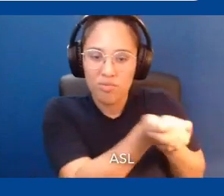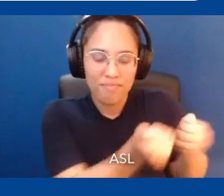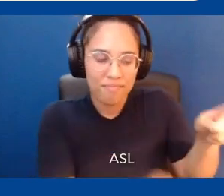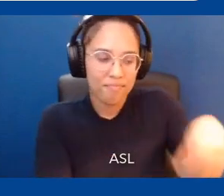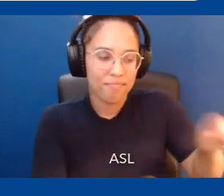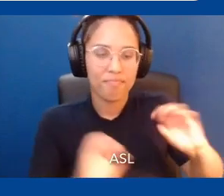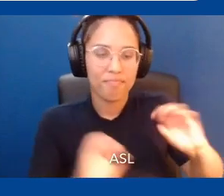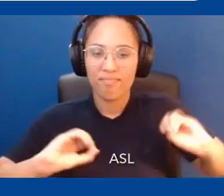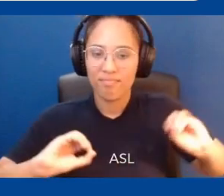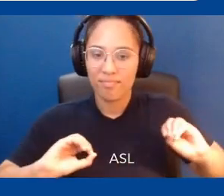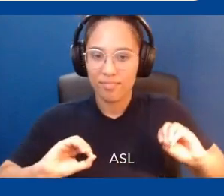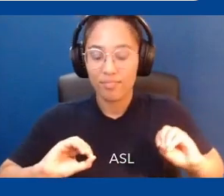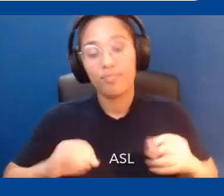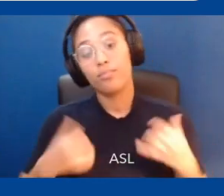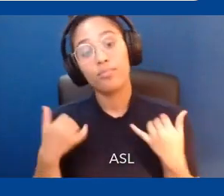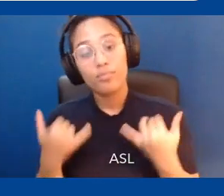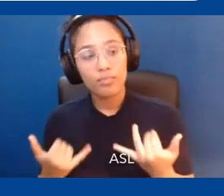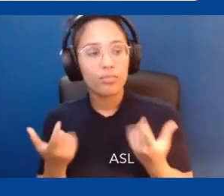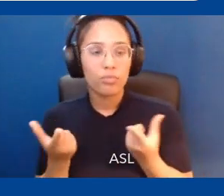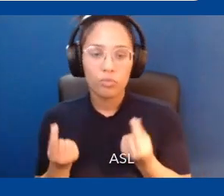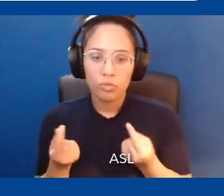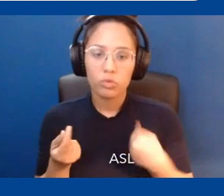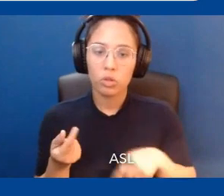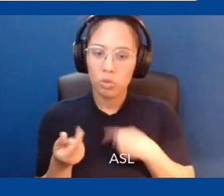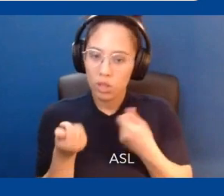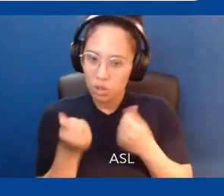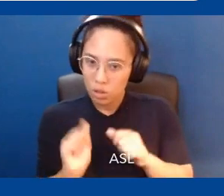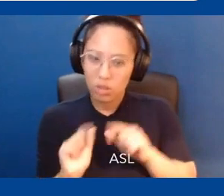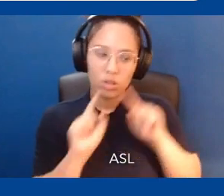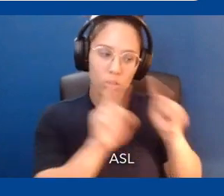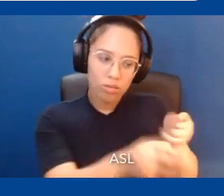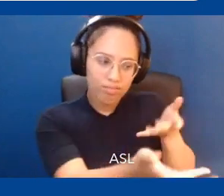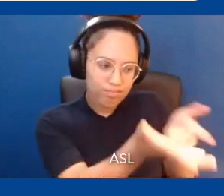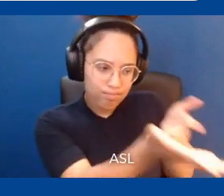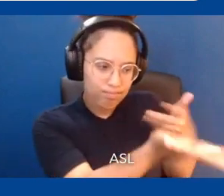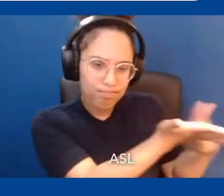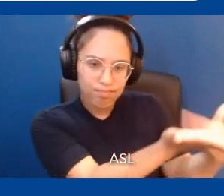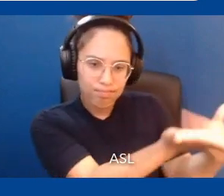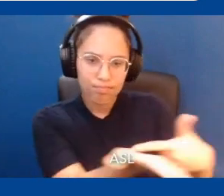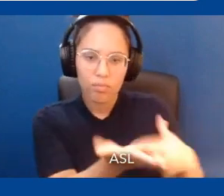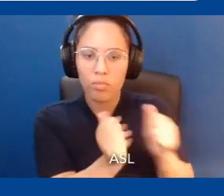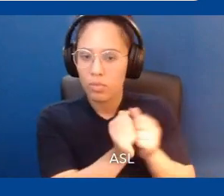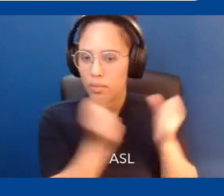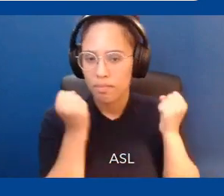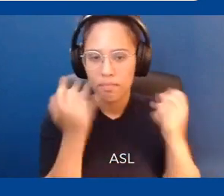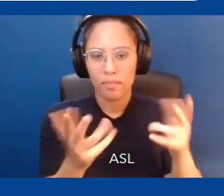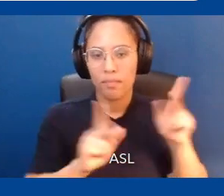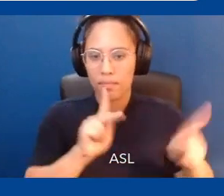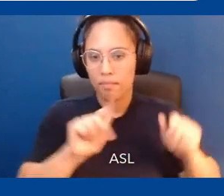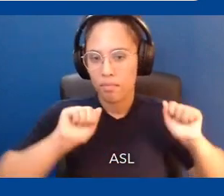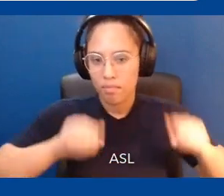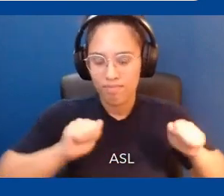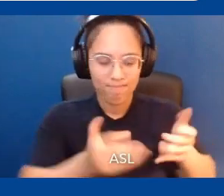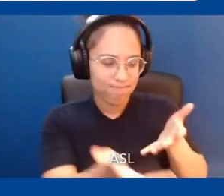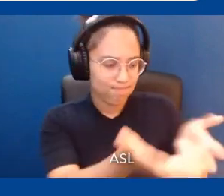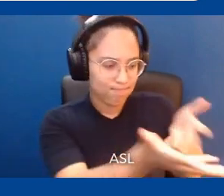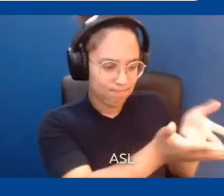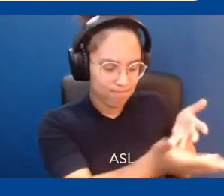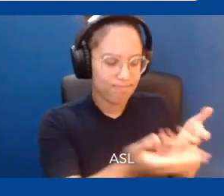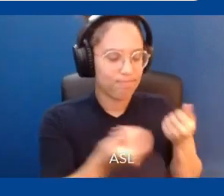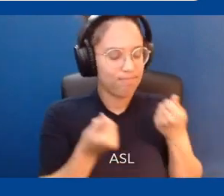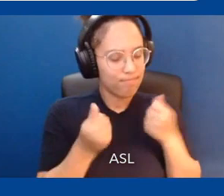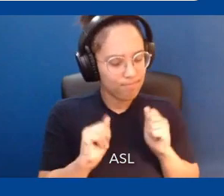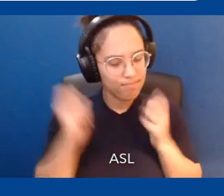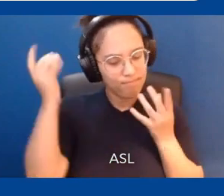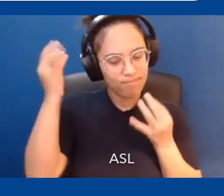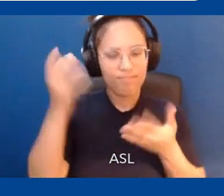with as many as we can in West Papua, and to determine like the best approach